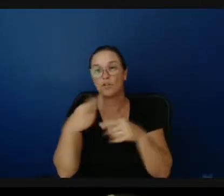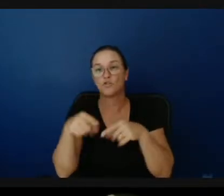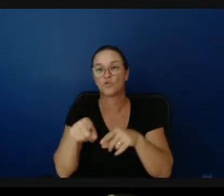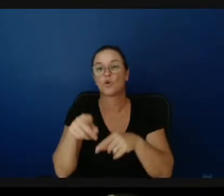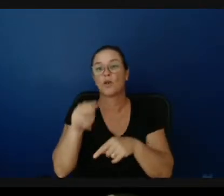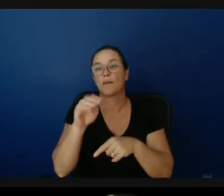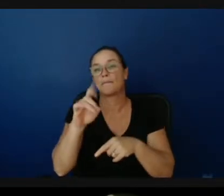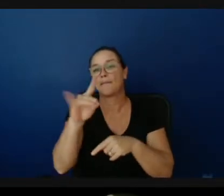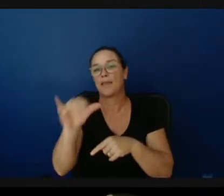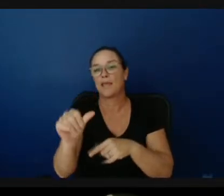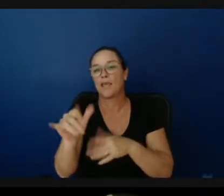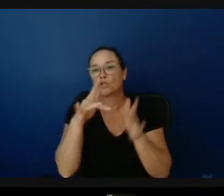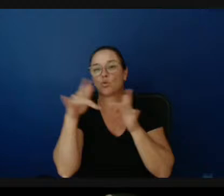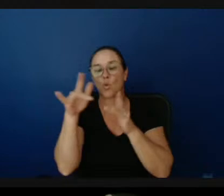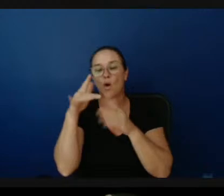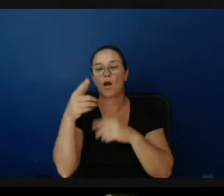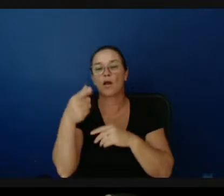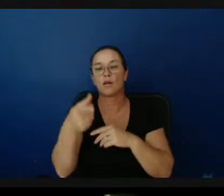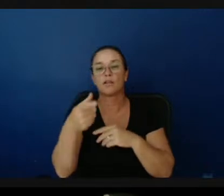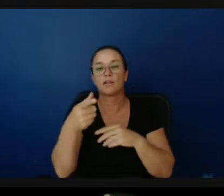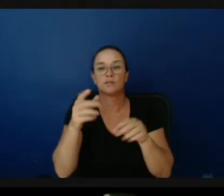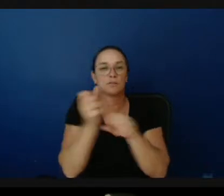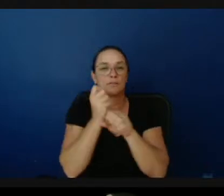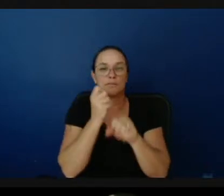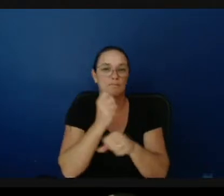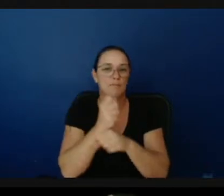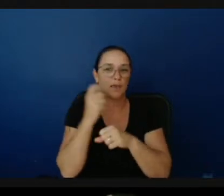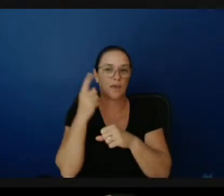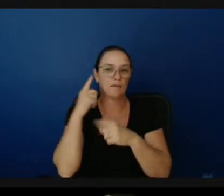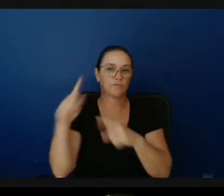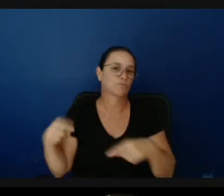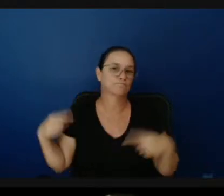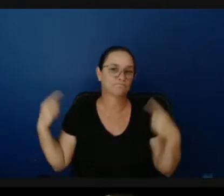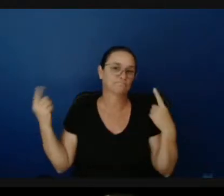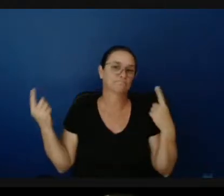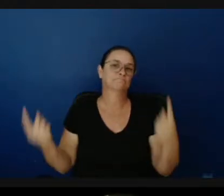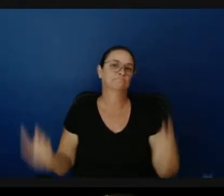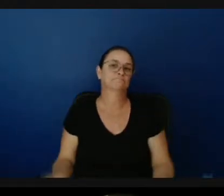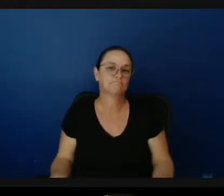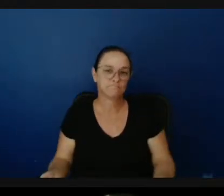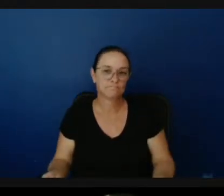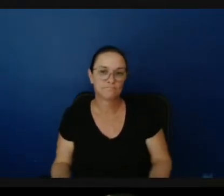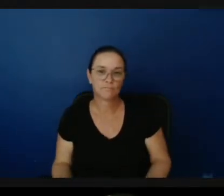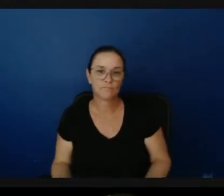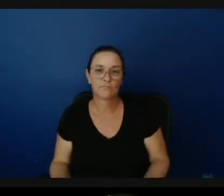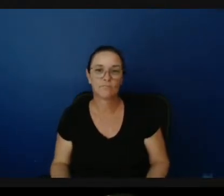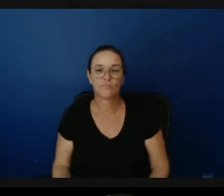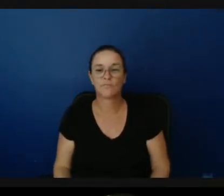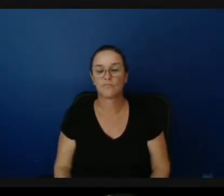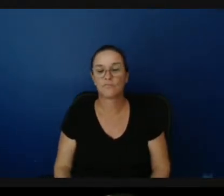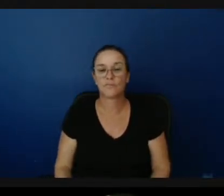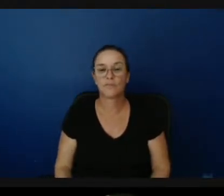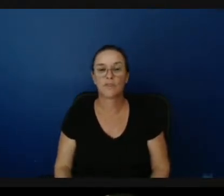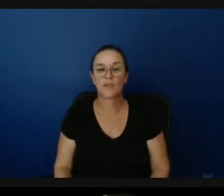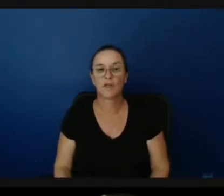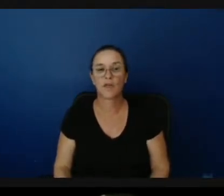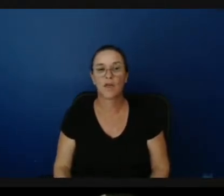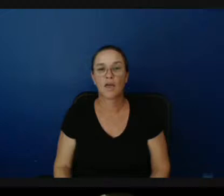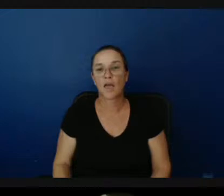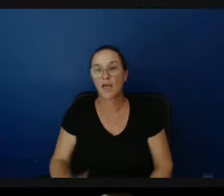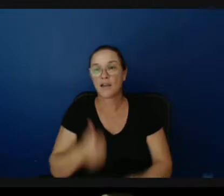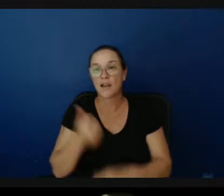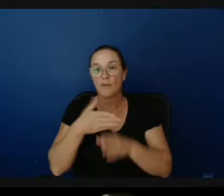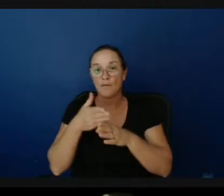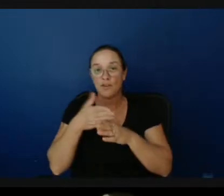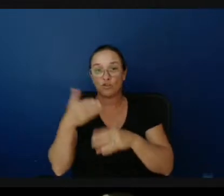these types of high quality footage ever since, and long before that as well. So another professional on tracker. Just blows